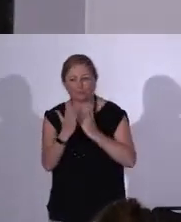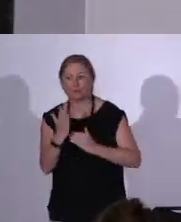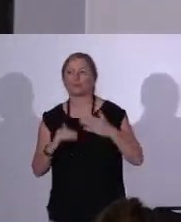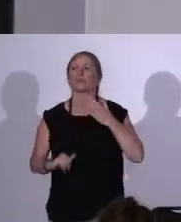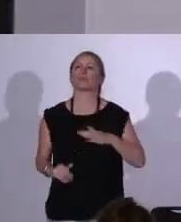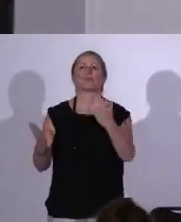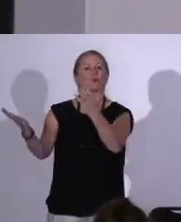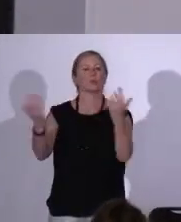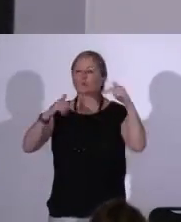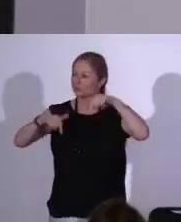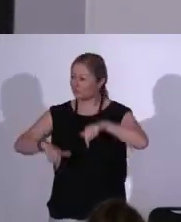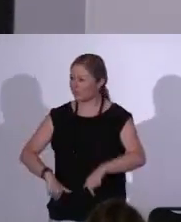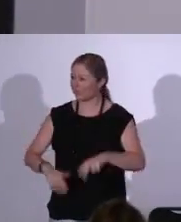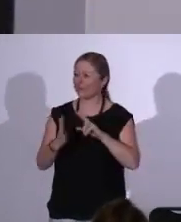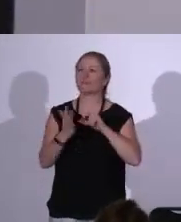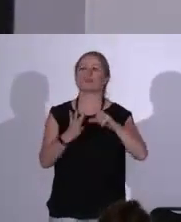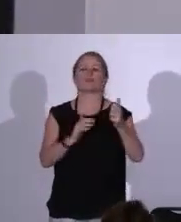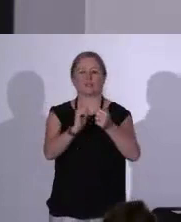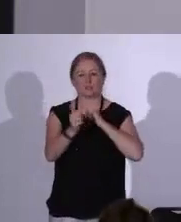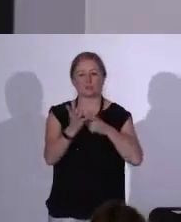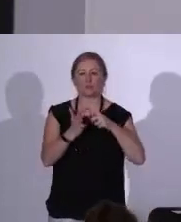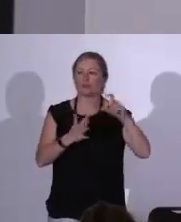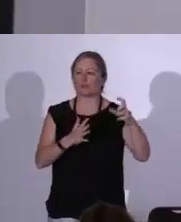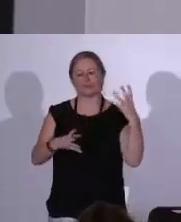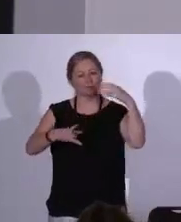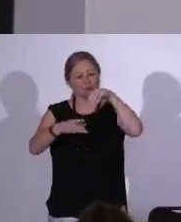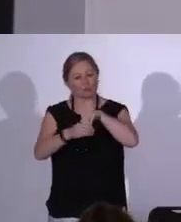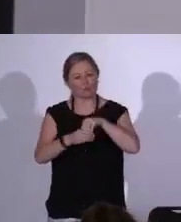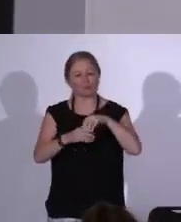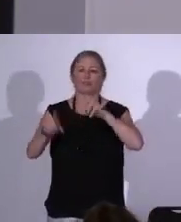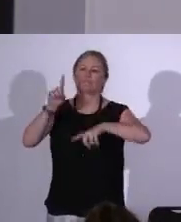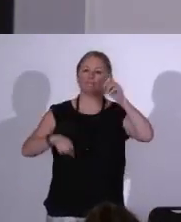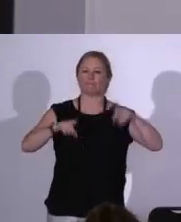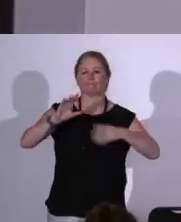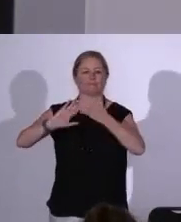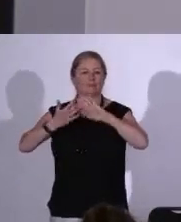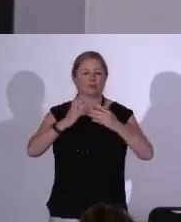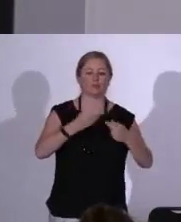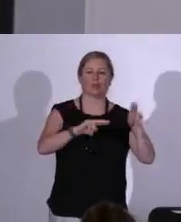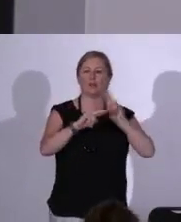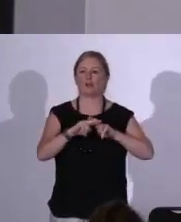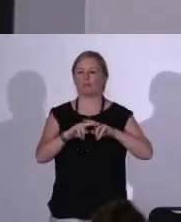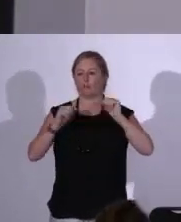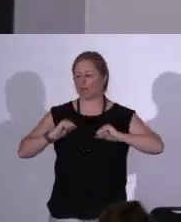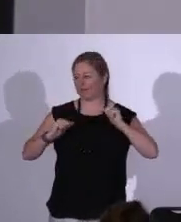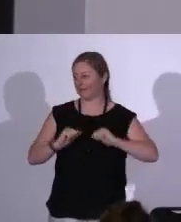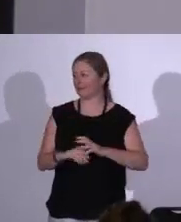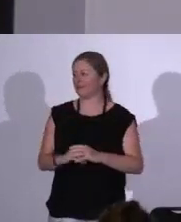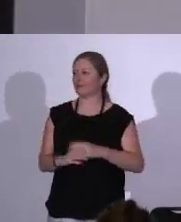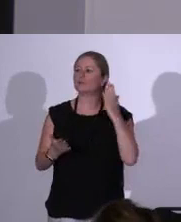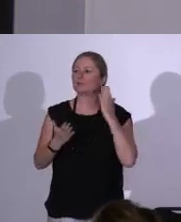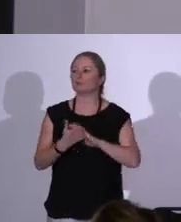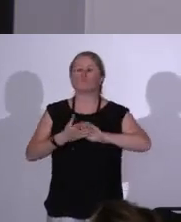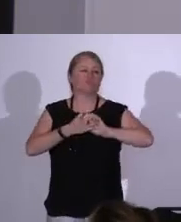like to welcome you to the Victorian Sport and Recreation Inclusion and Diversity Community of Practice. Really